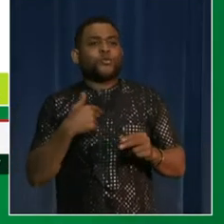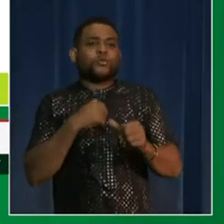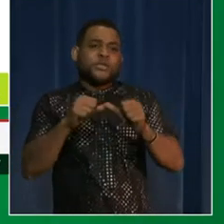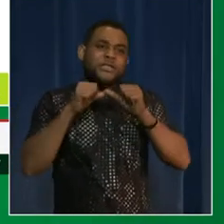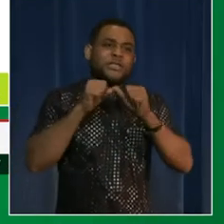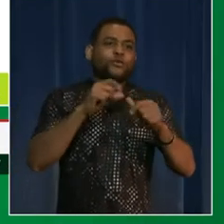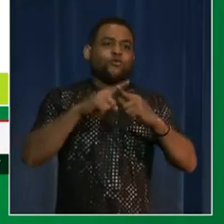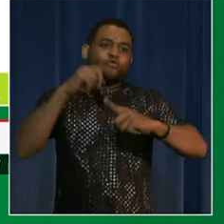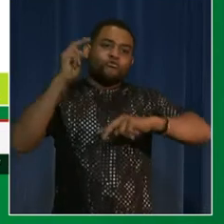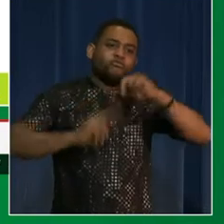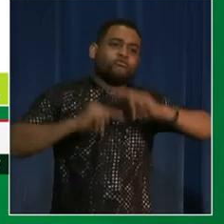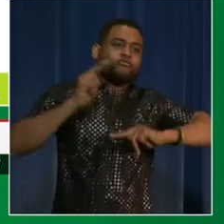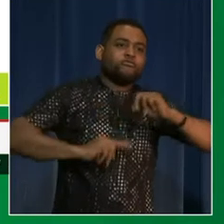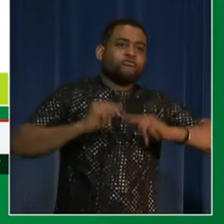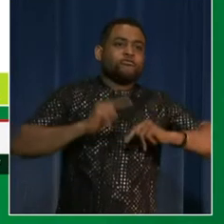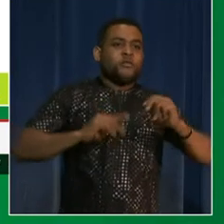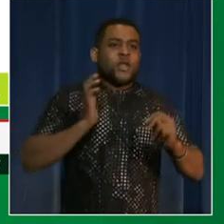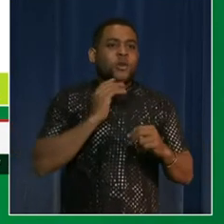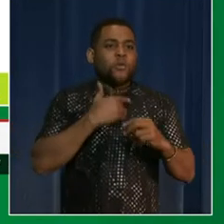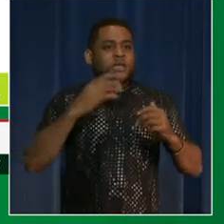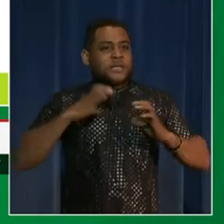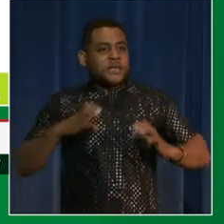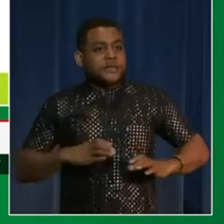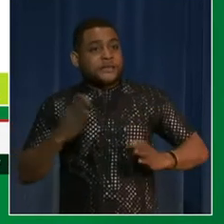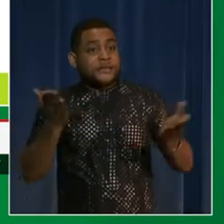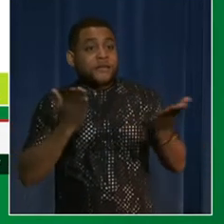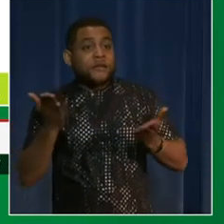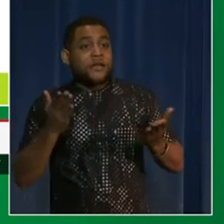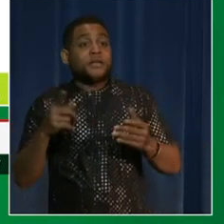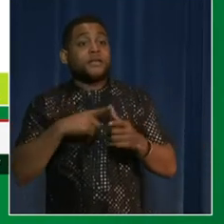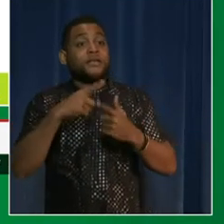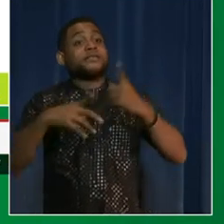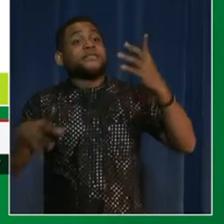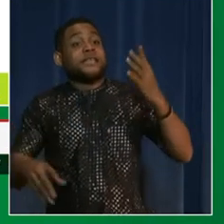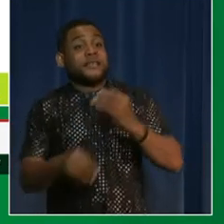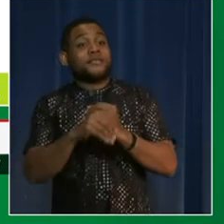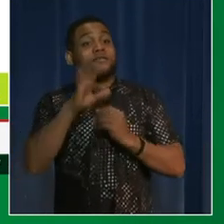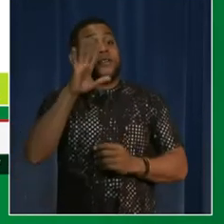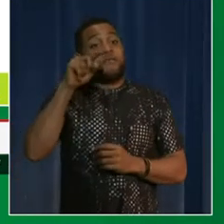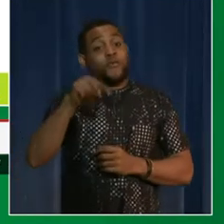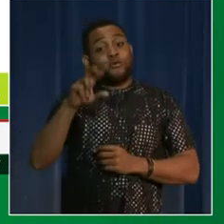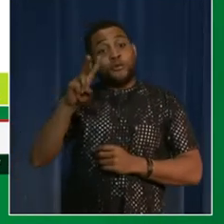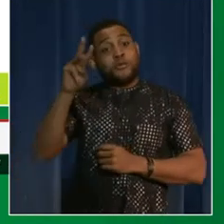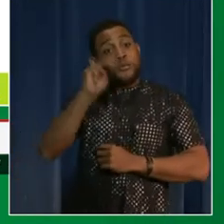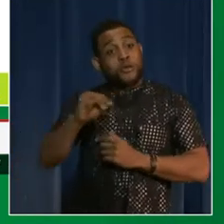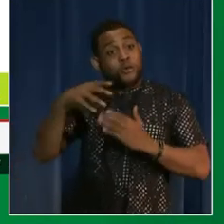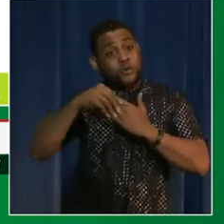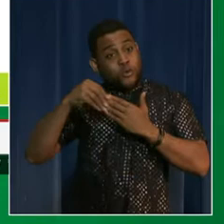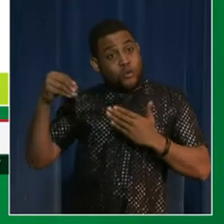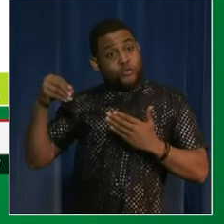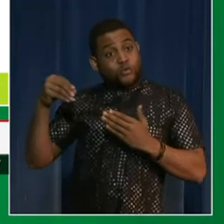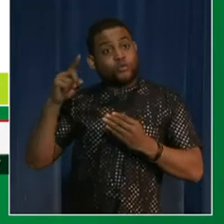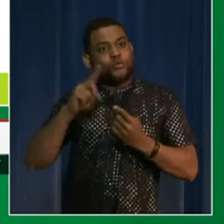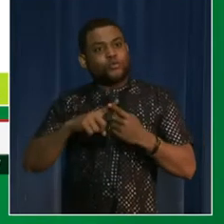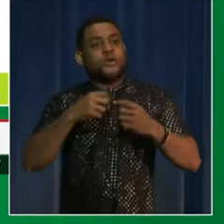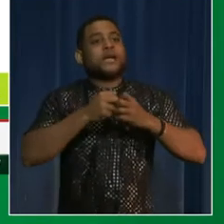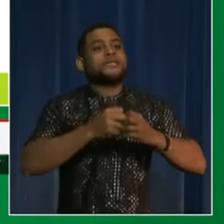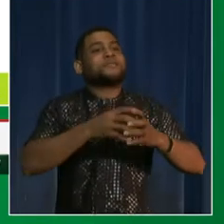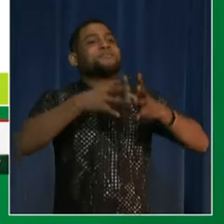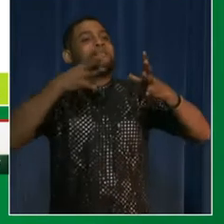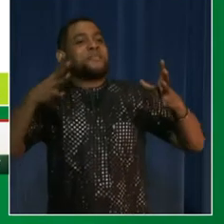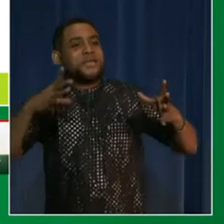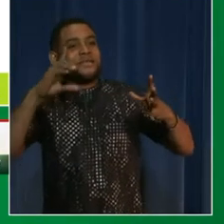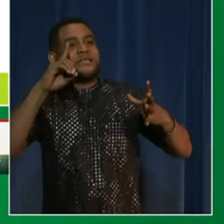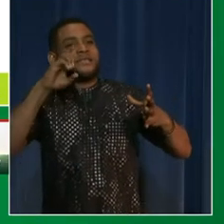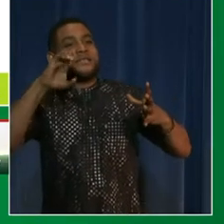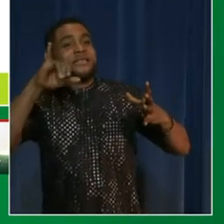Talent and Client Services, and we will also add an additional $5.2 million to expand DCIA programs